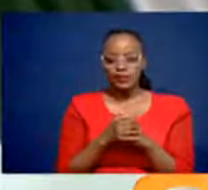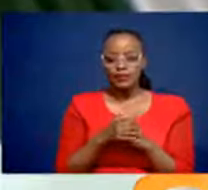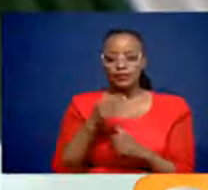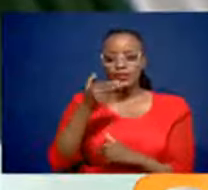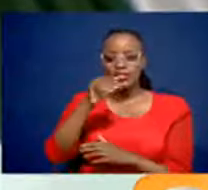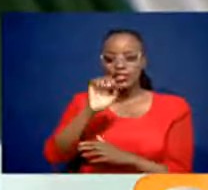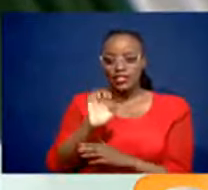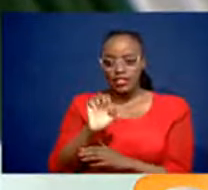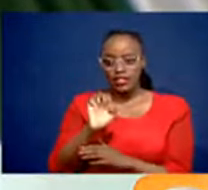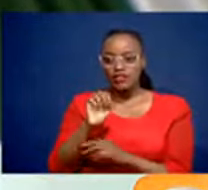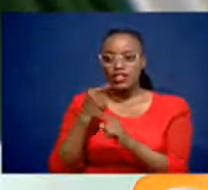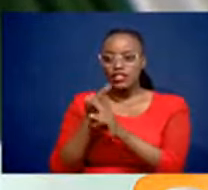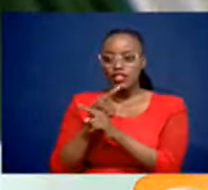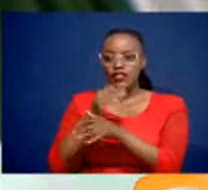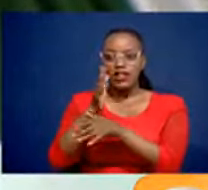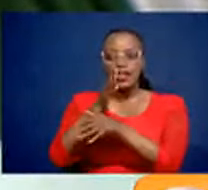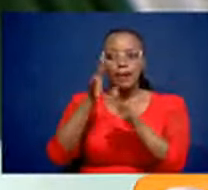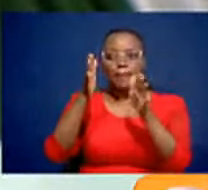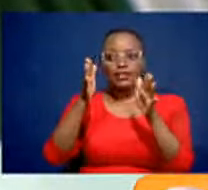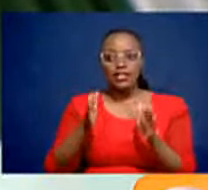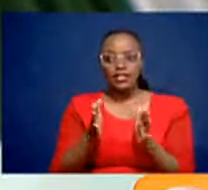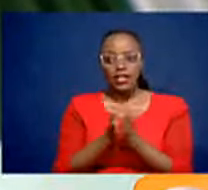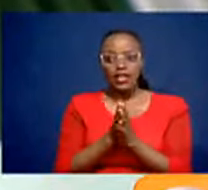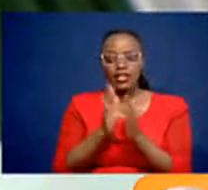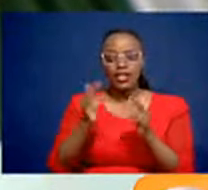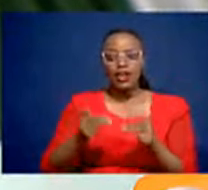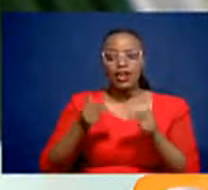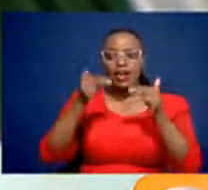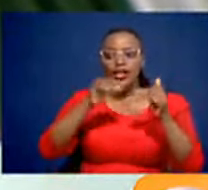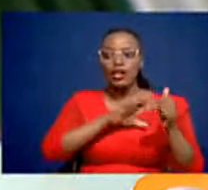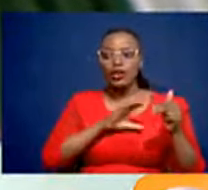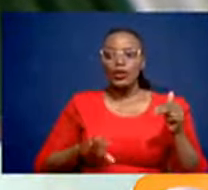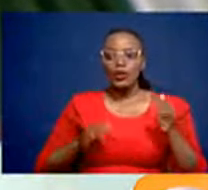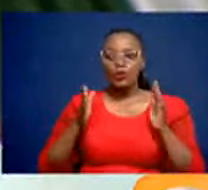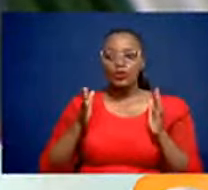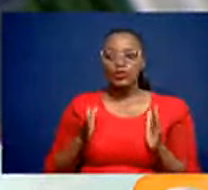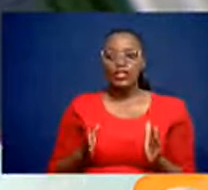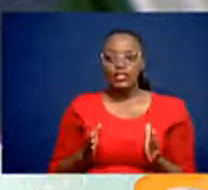Your Excellencies, Ambassadors and High Commissioners,